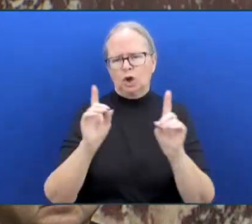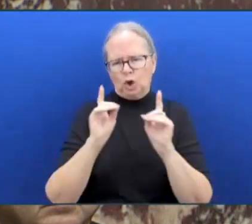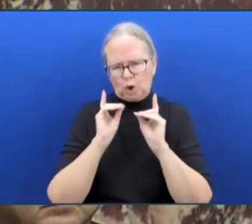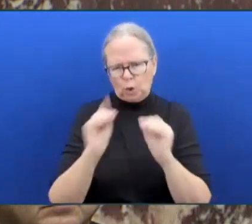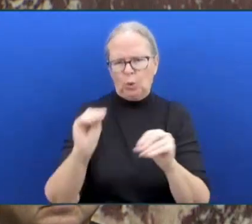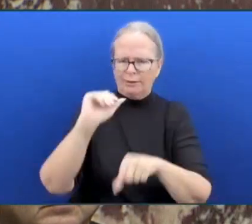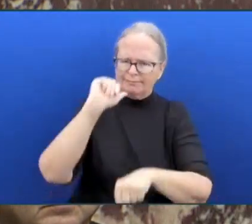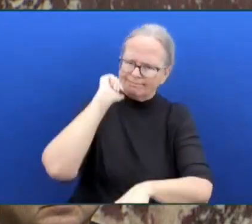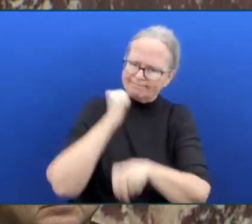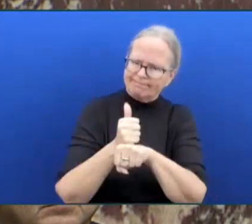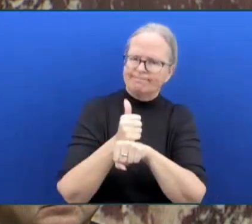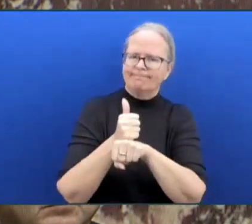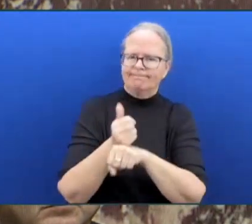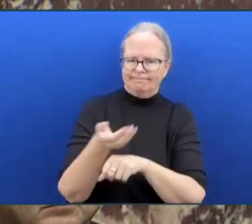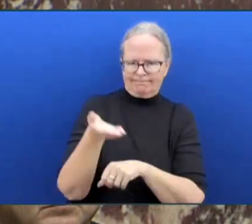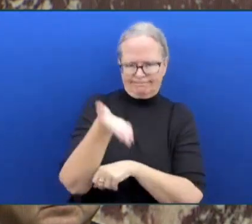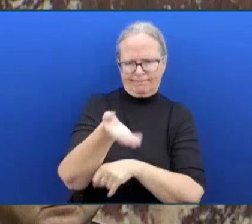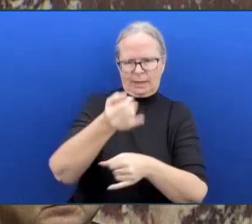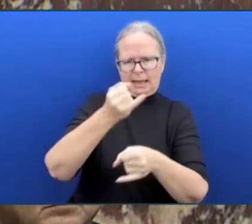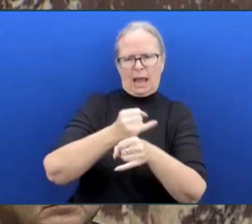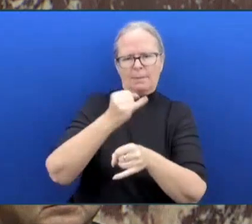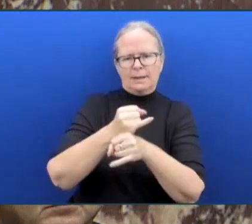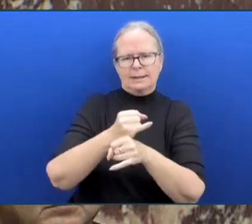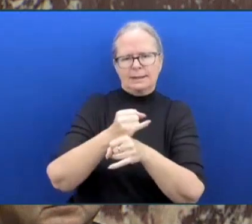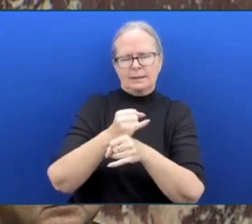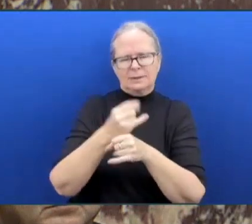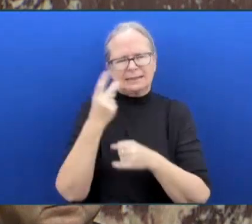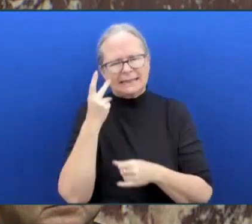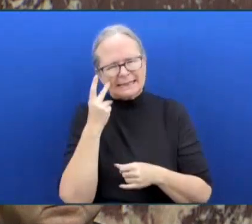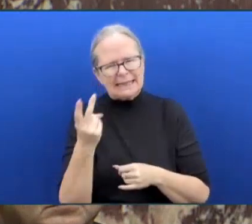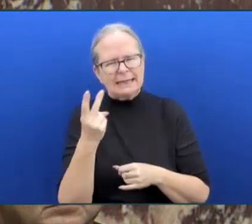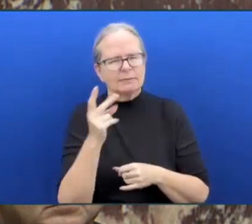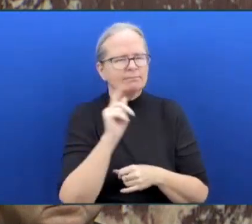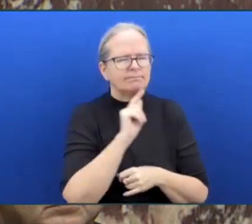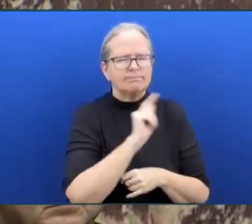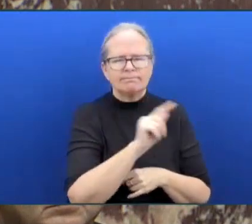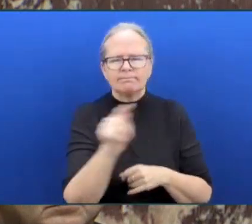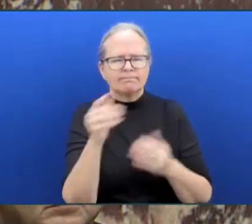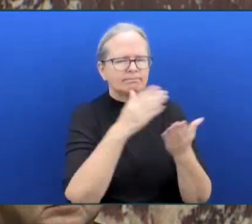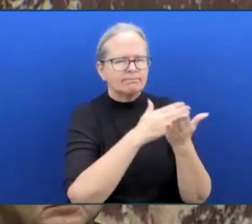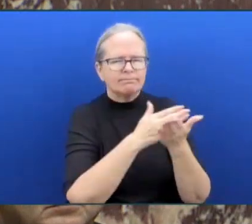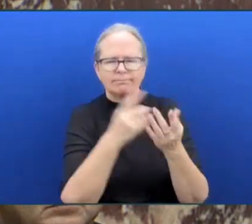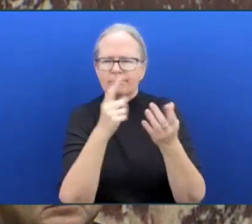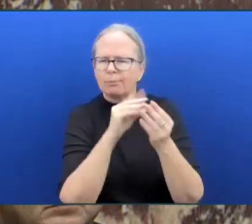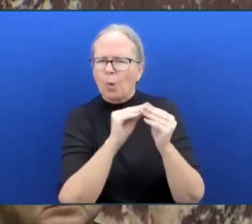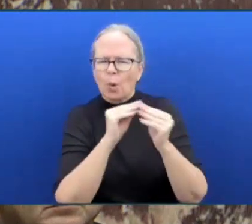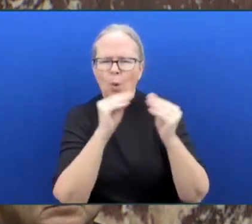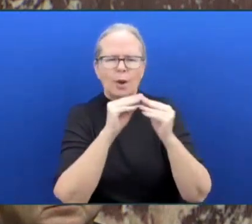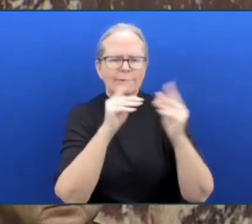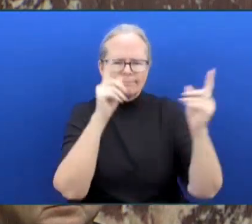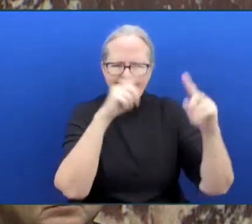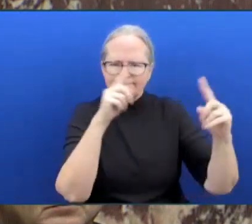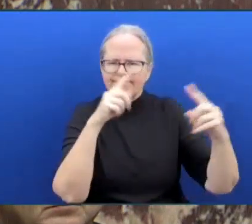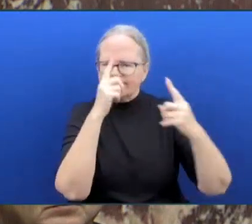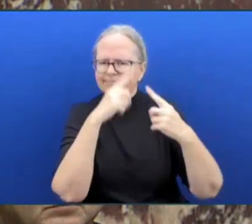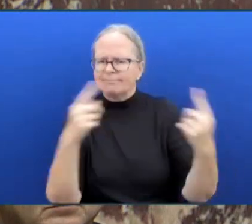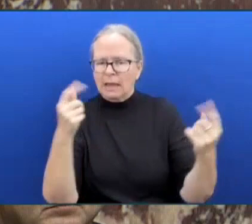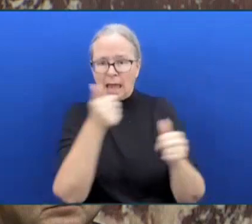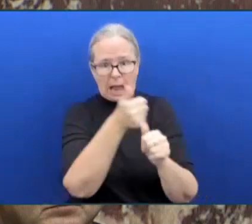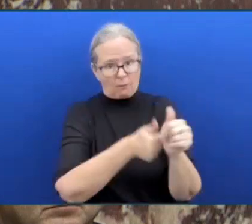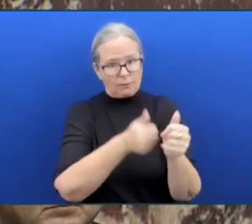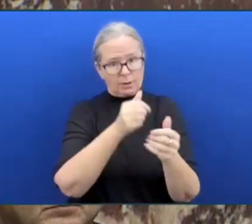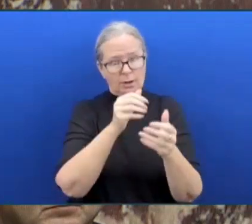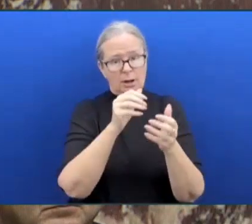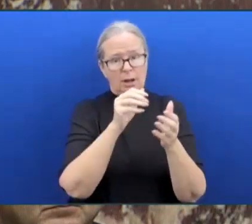staggering increase on campuses. Every student in the province of British Columbia should feel safe on